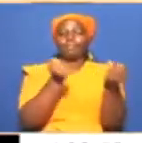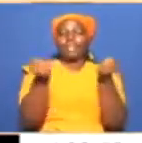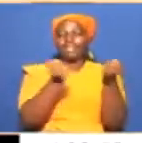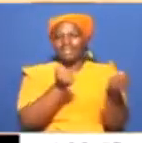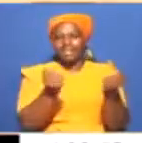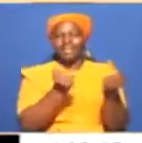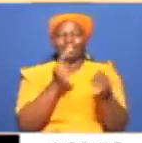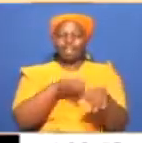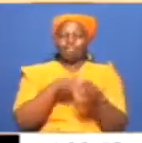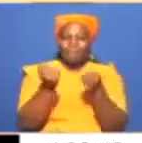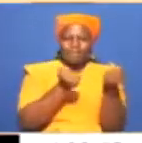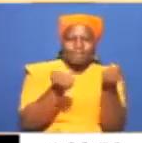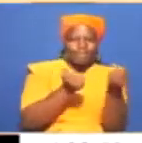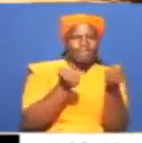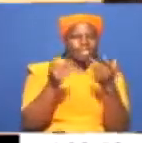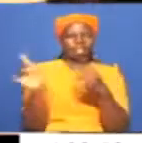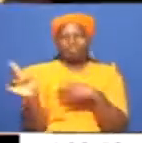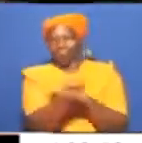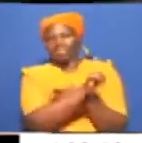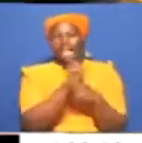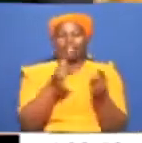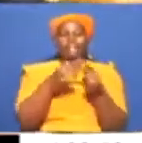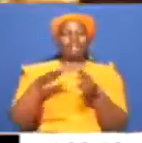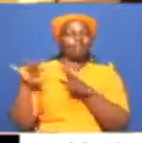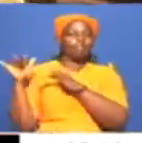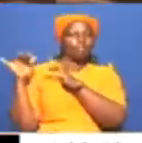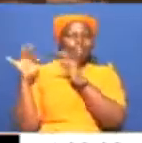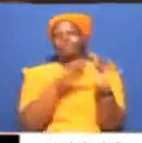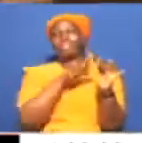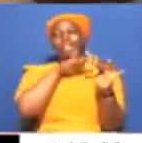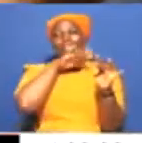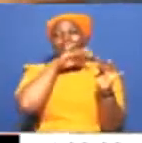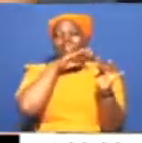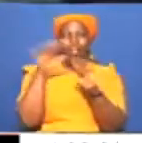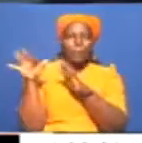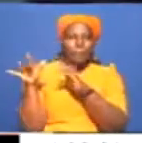of trip, a cloud of dust accompanies them.